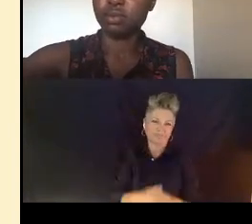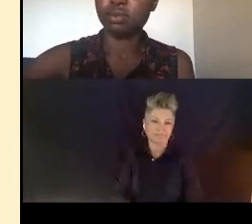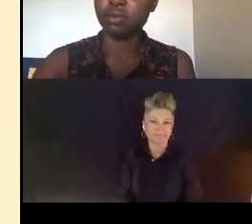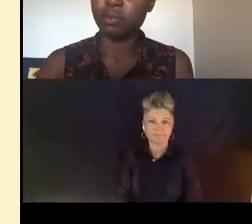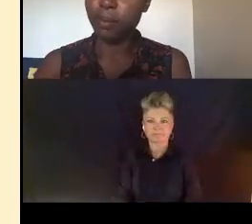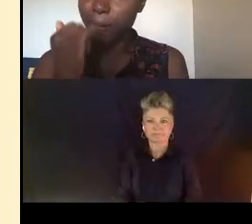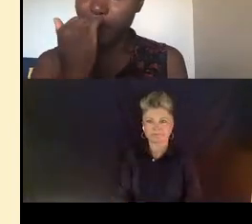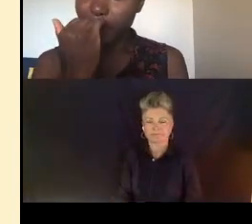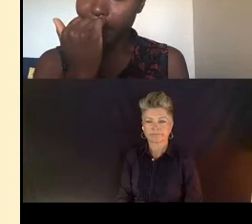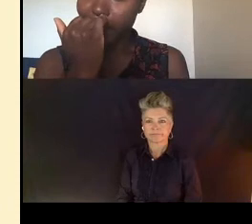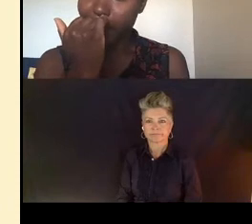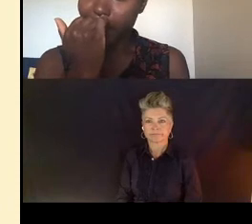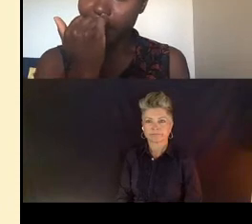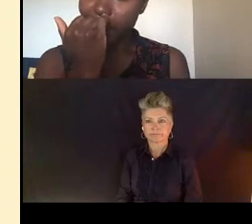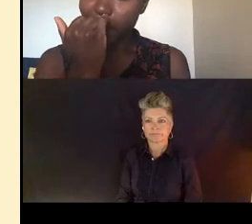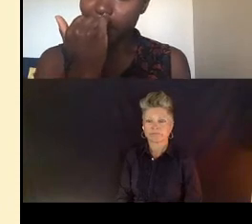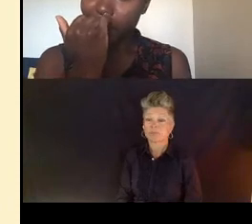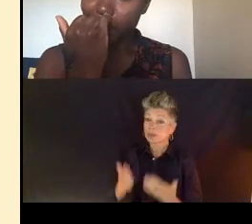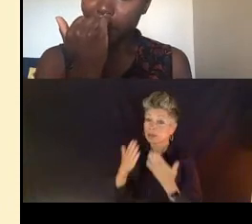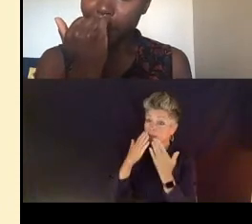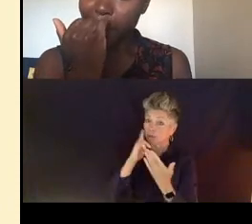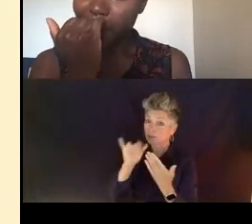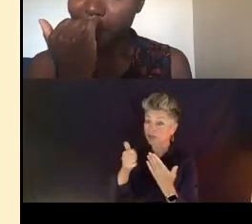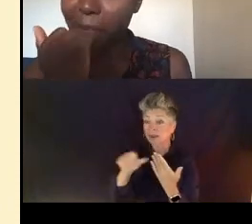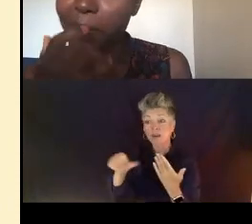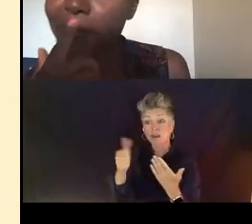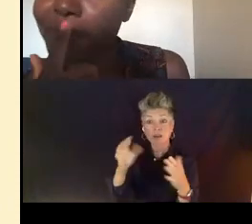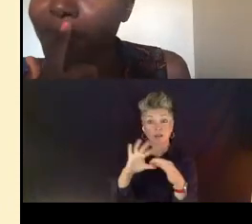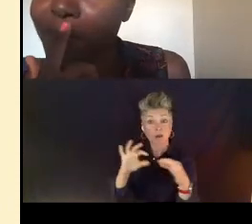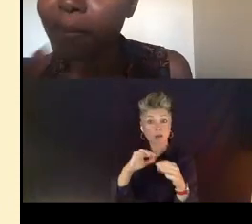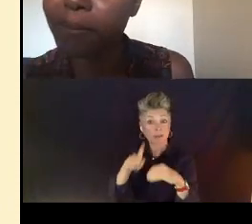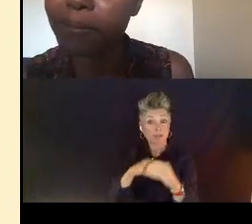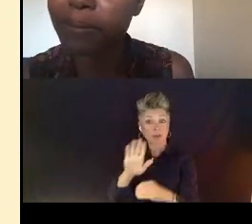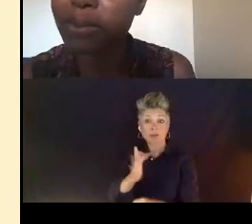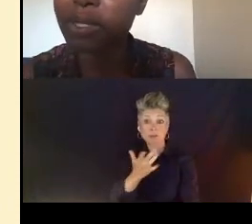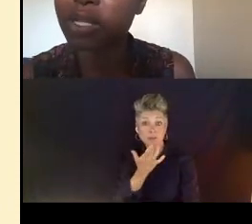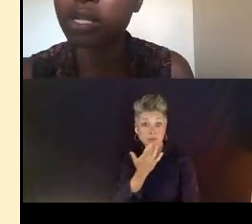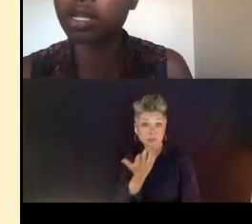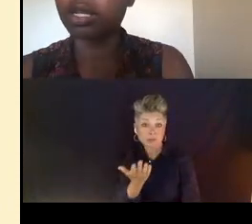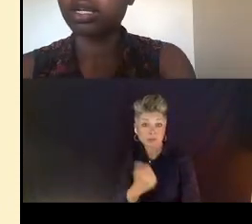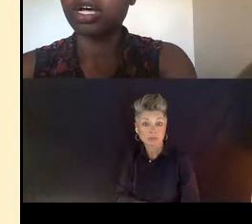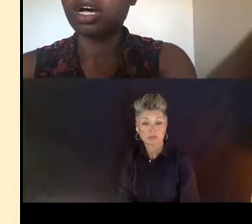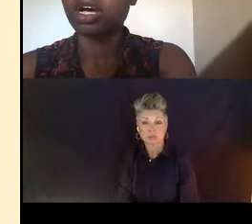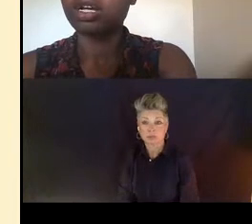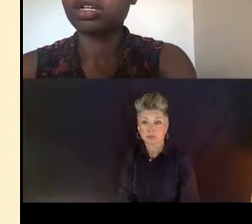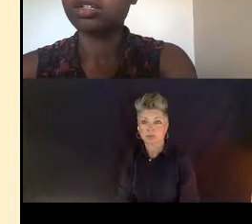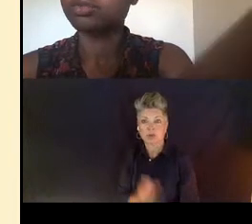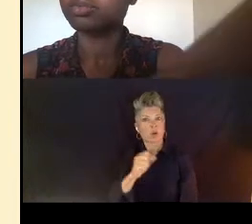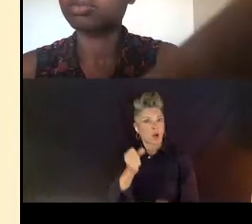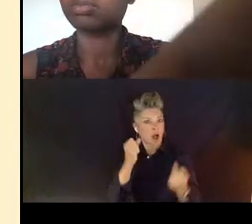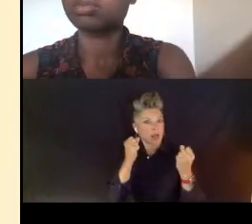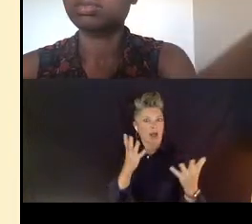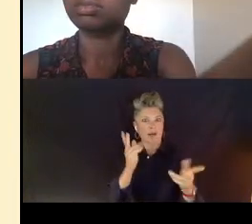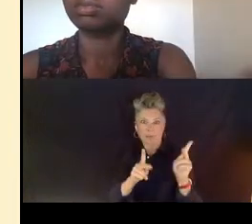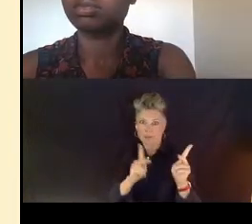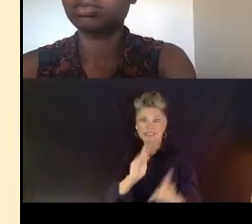Thank you for that. So did we get any other comments about what they liked? A lot of people seem to say